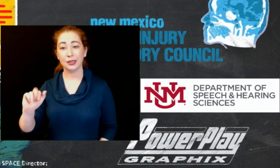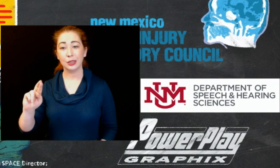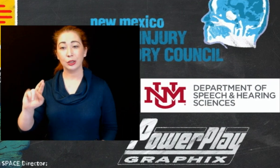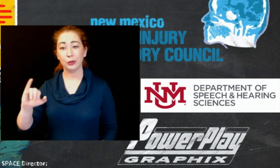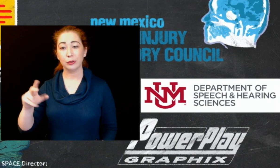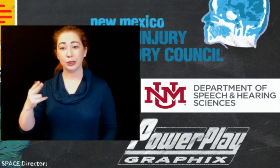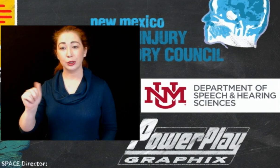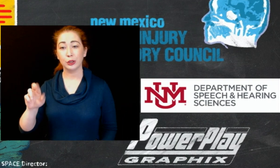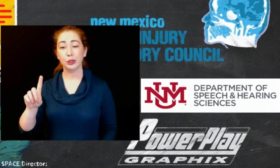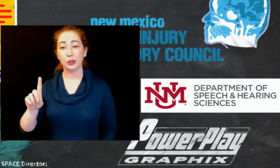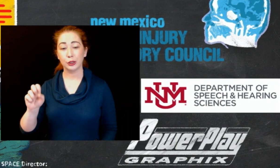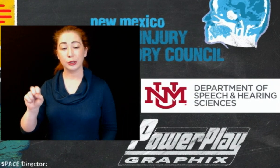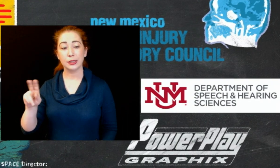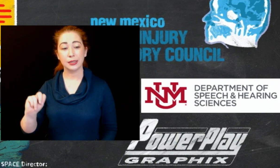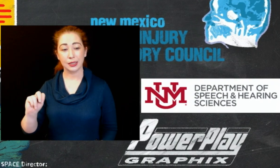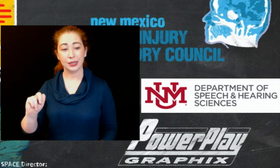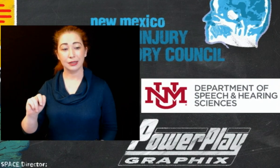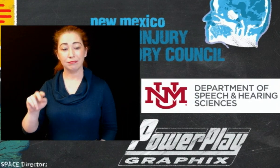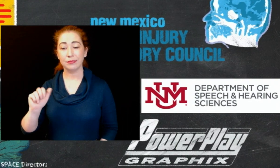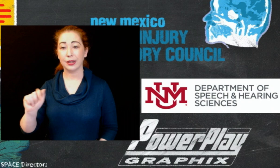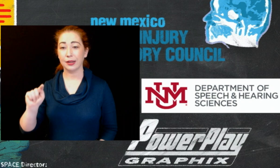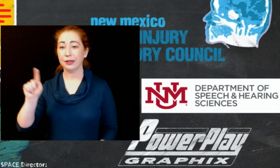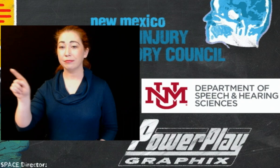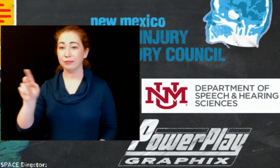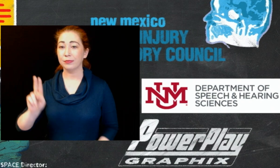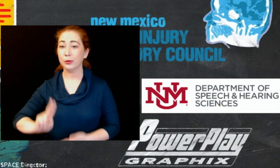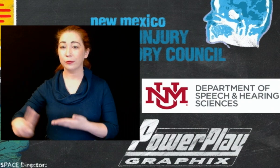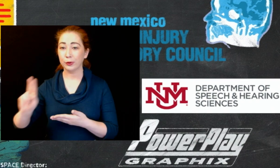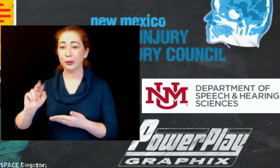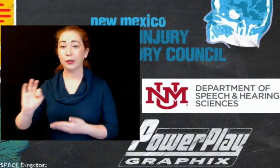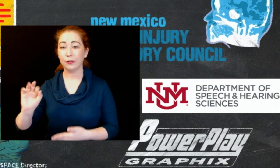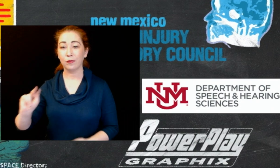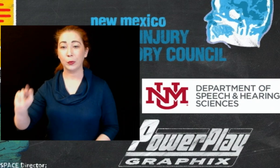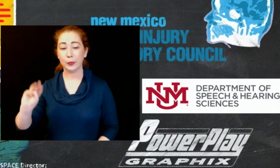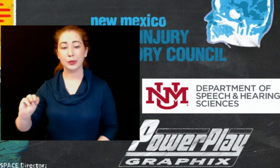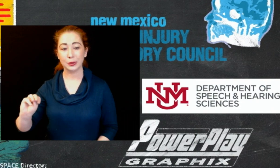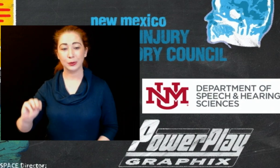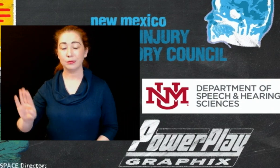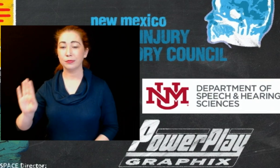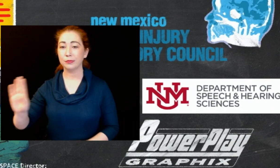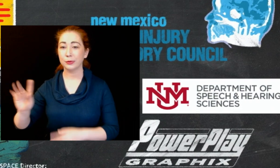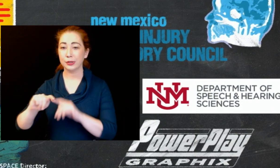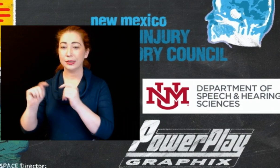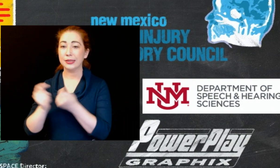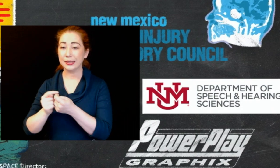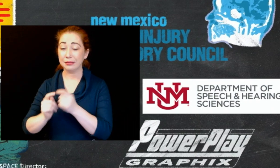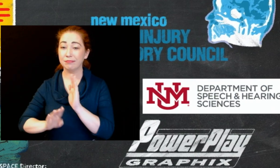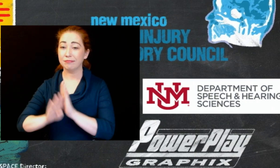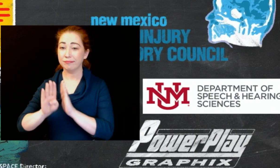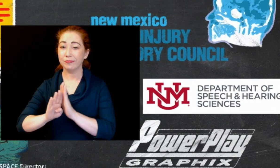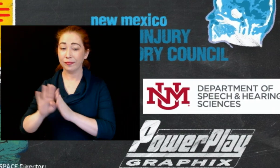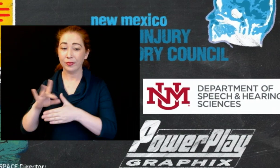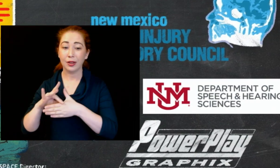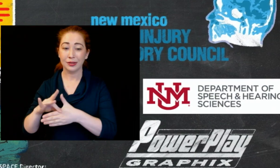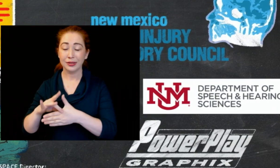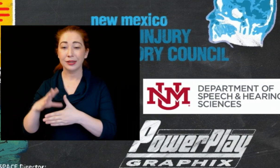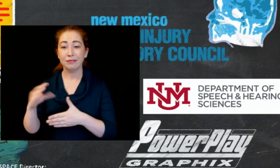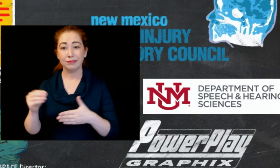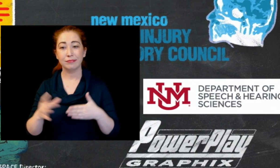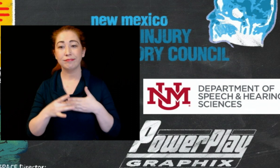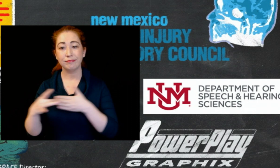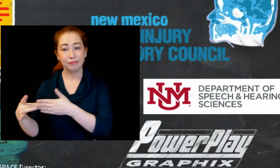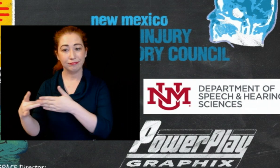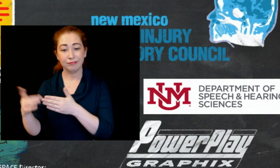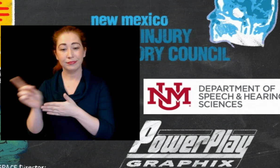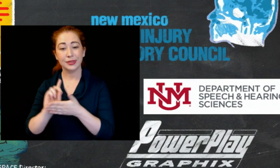and spearheaded design, working closely with the Office for Community Health. The wonderful artwork was completed